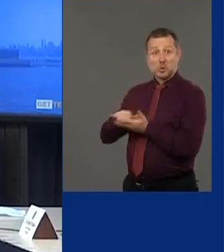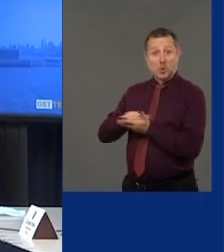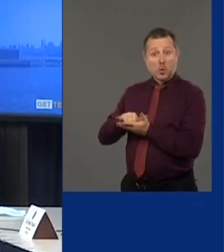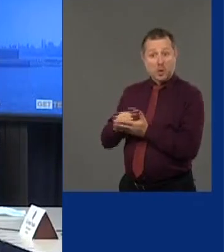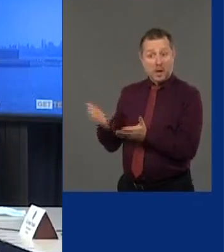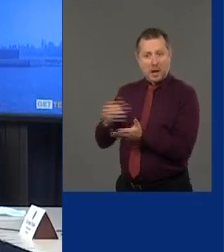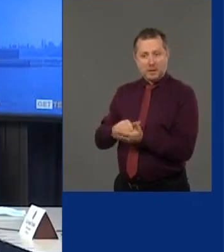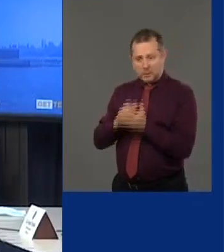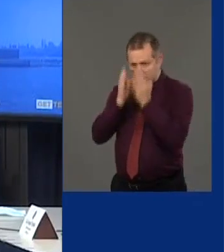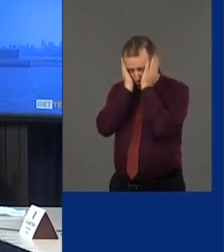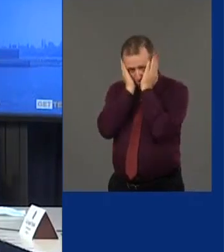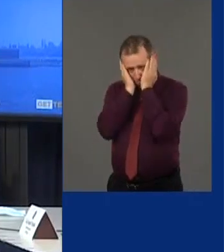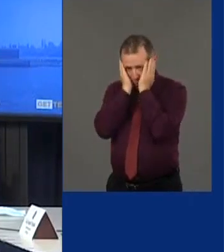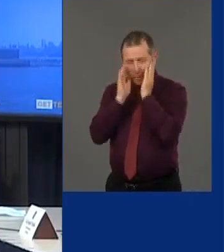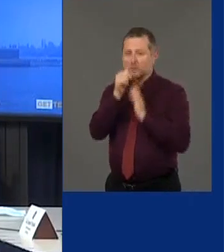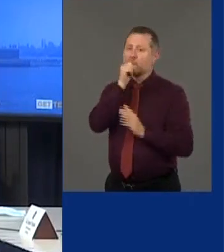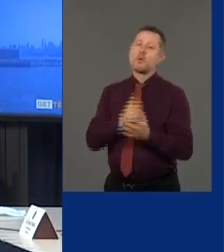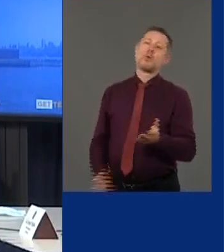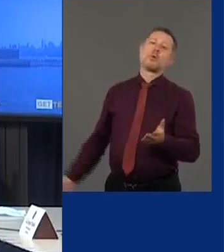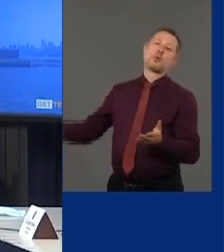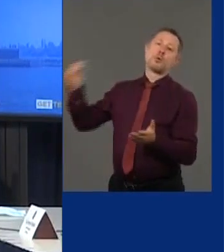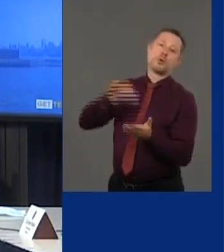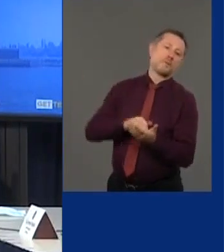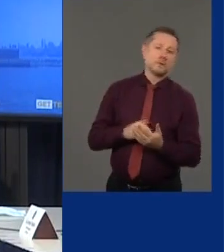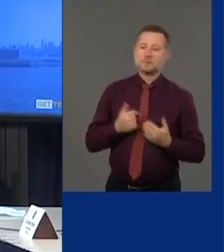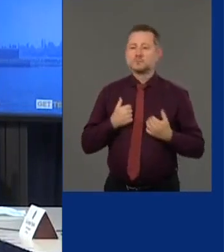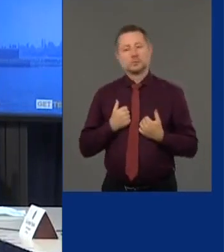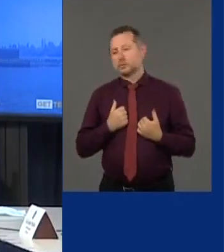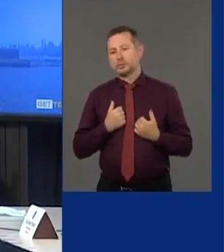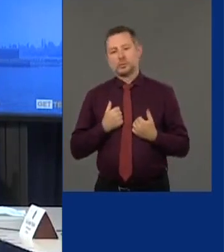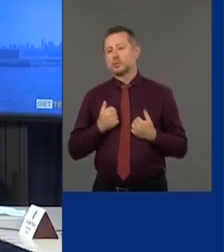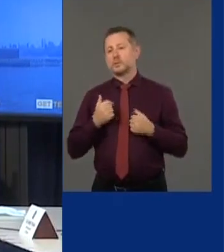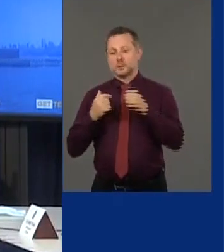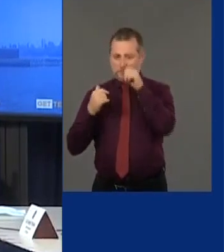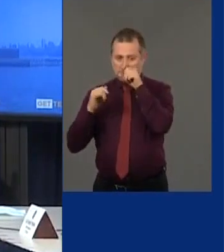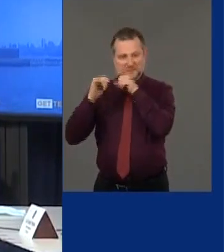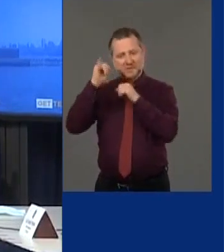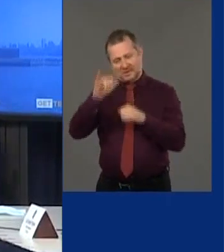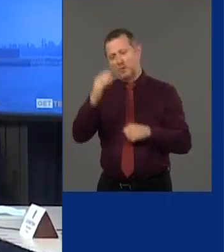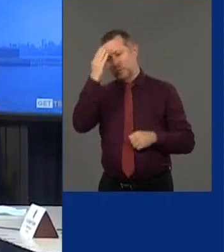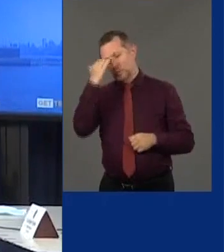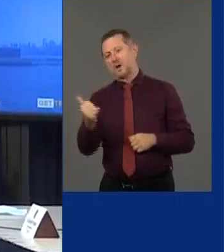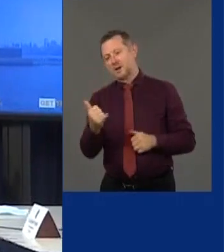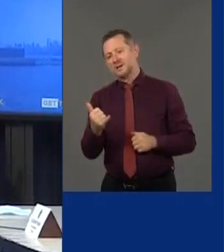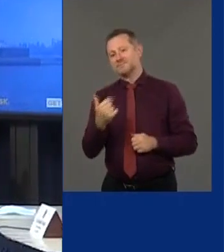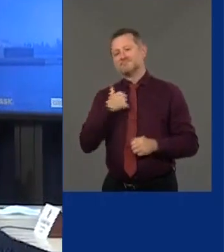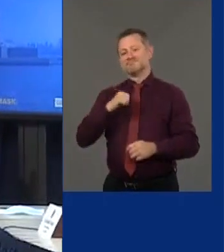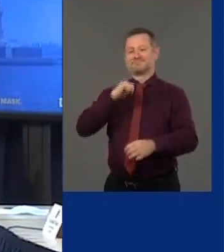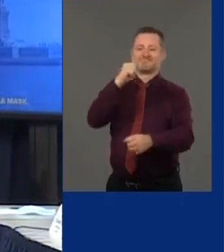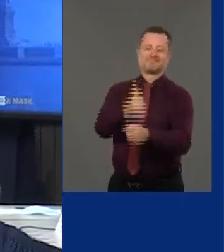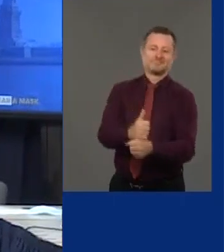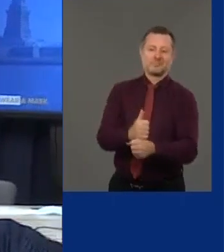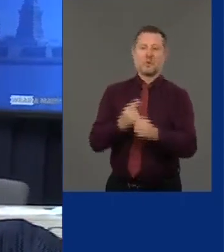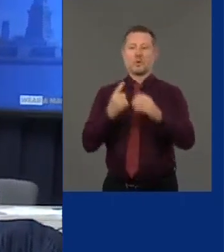we could have to do this all over again. That's why we put in place